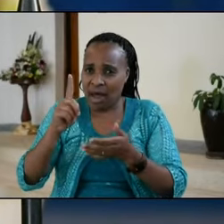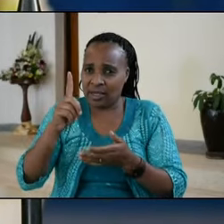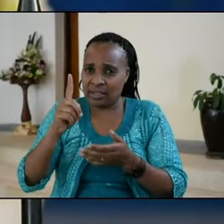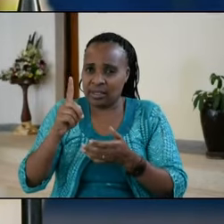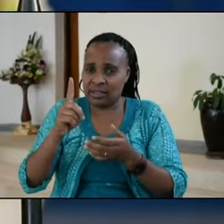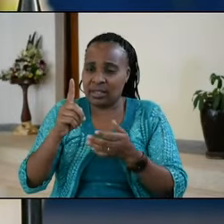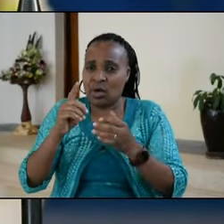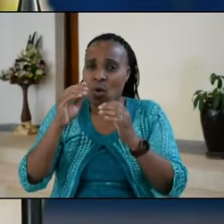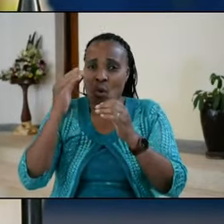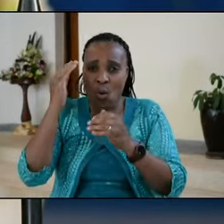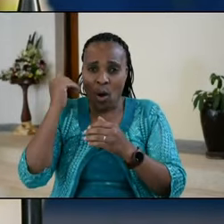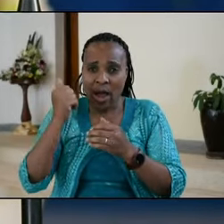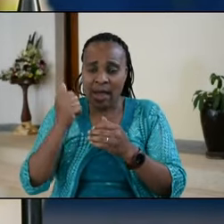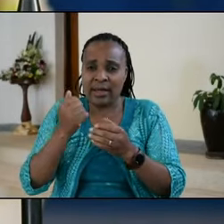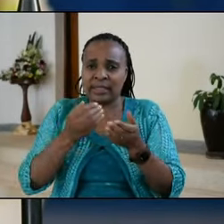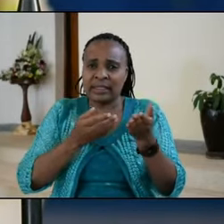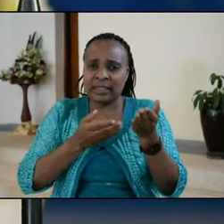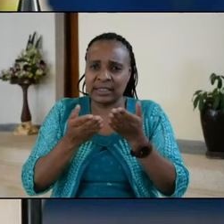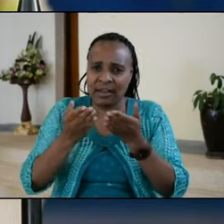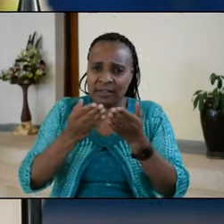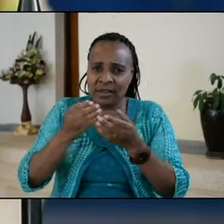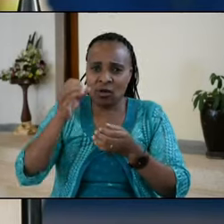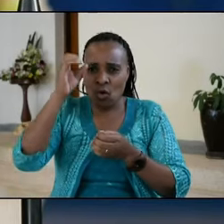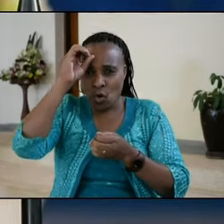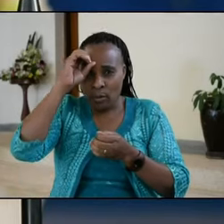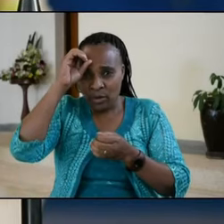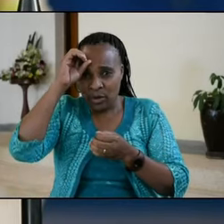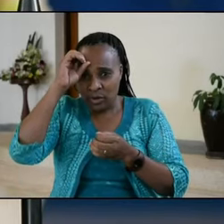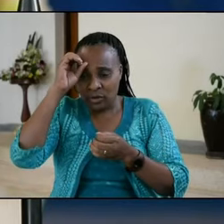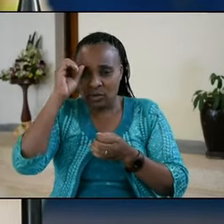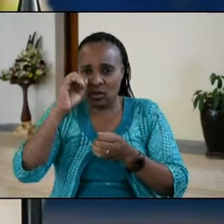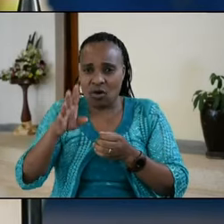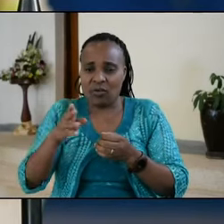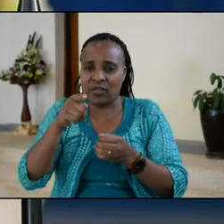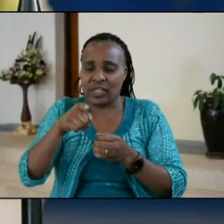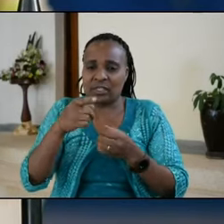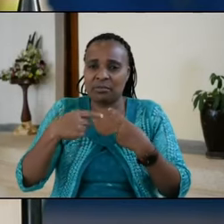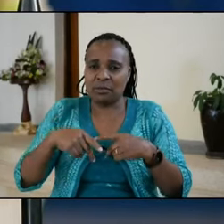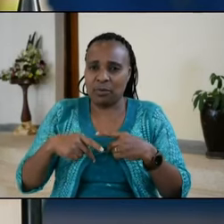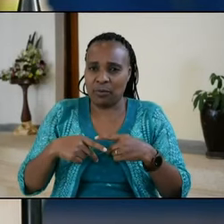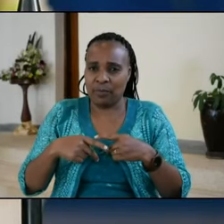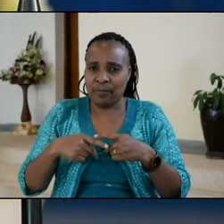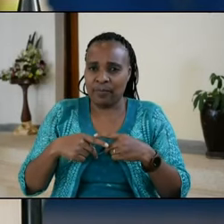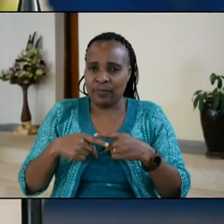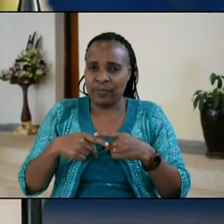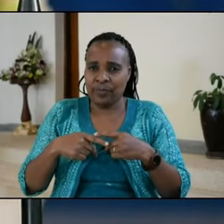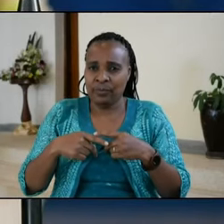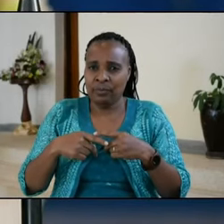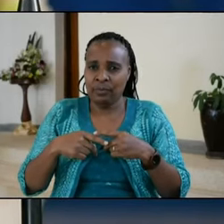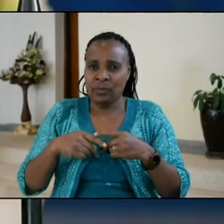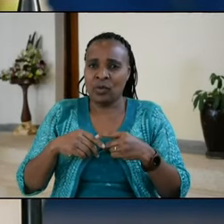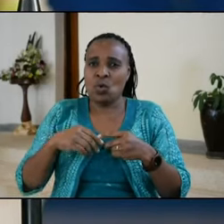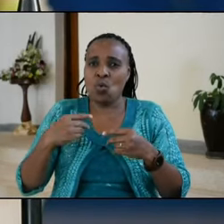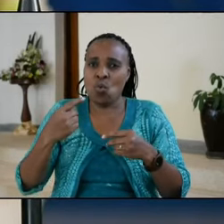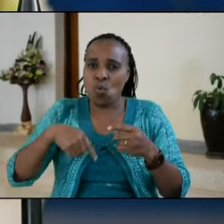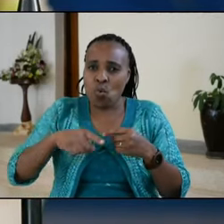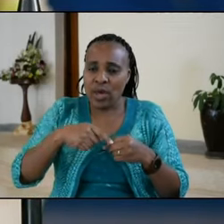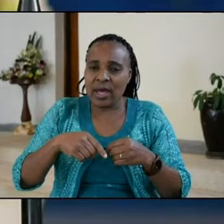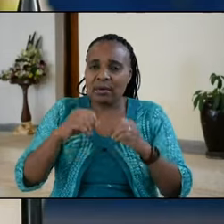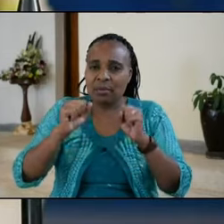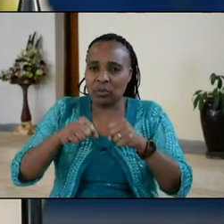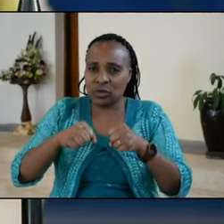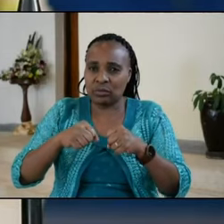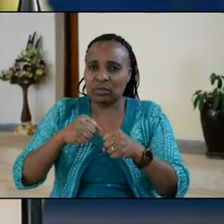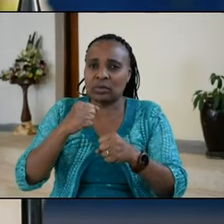of scripture is having preconceived opinions or presuppositions. Mm-hmm. Most of us who interact with the